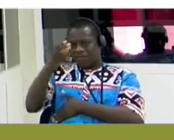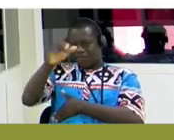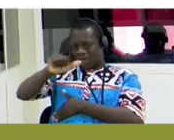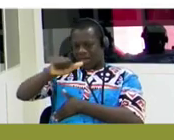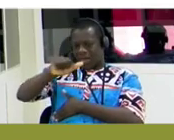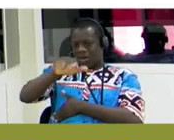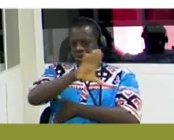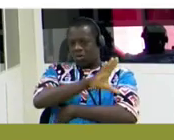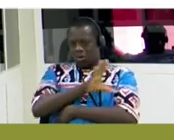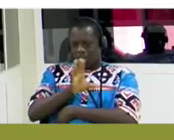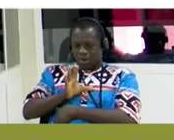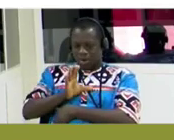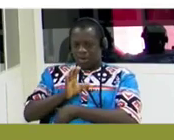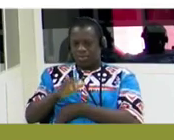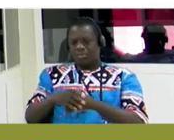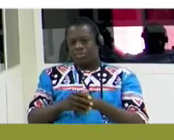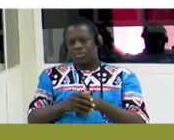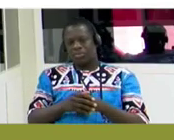thereafter,